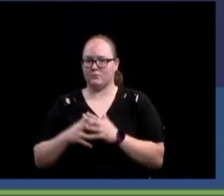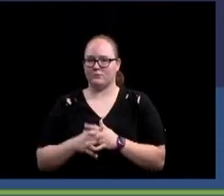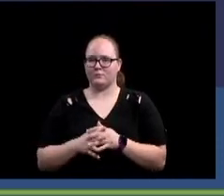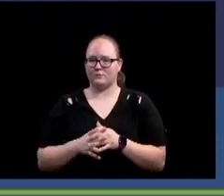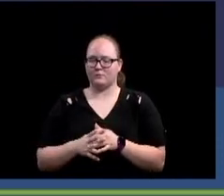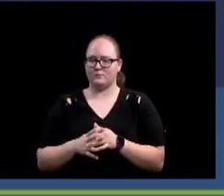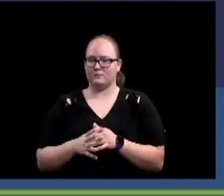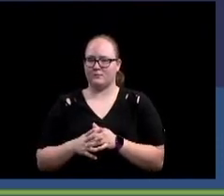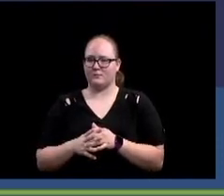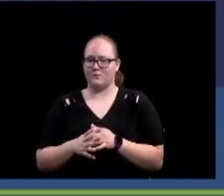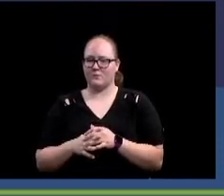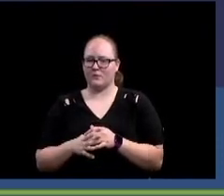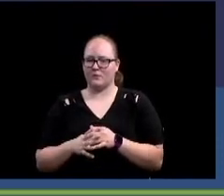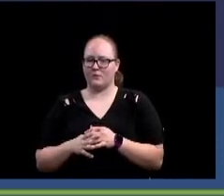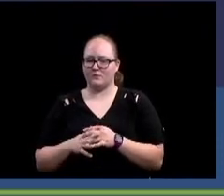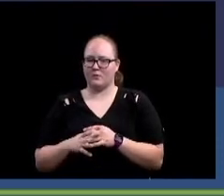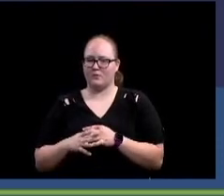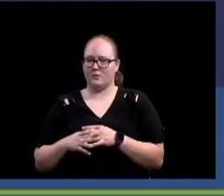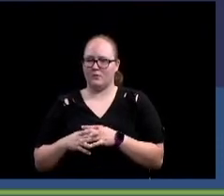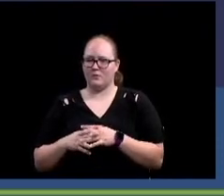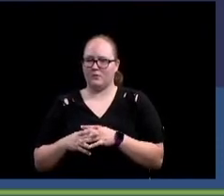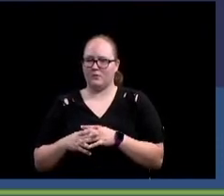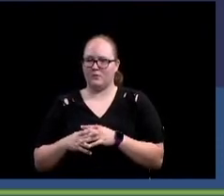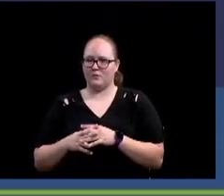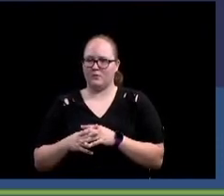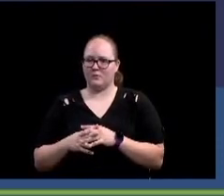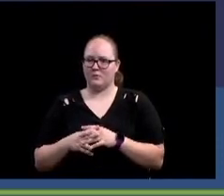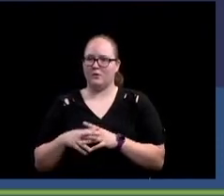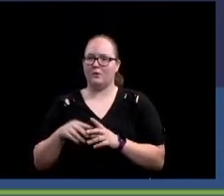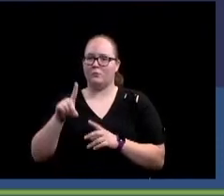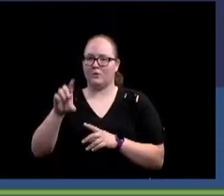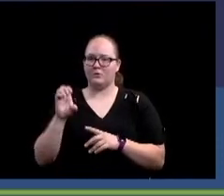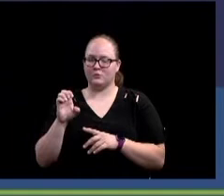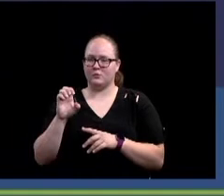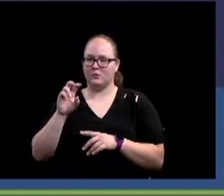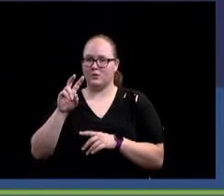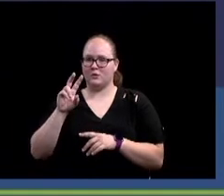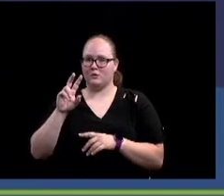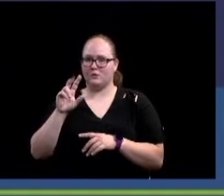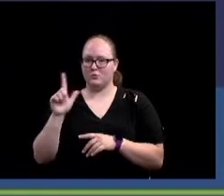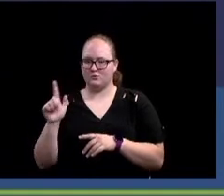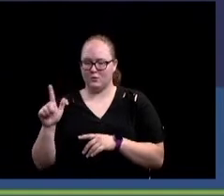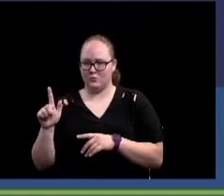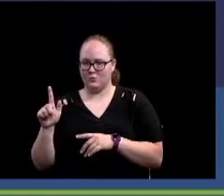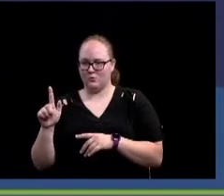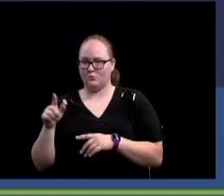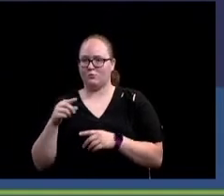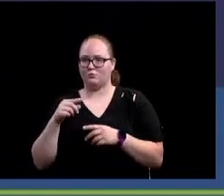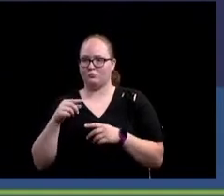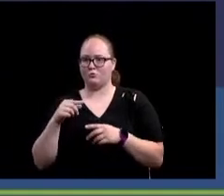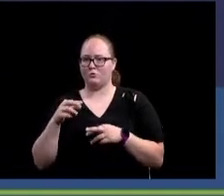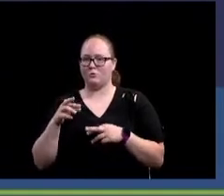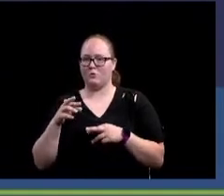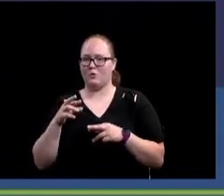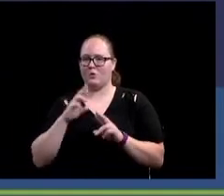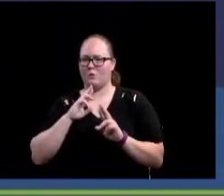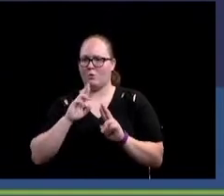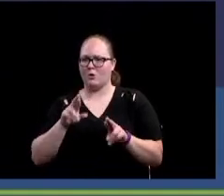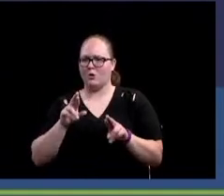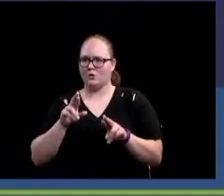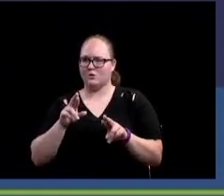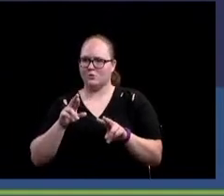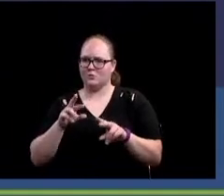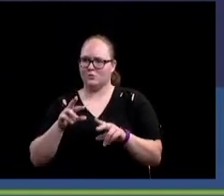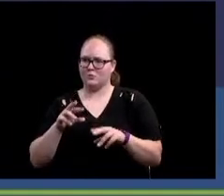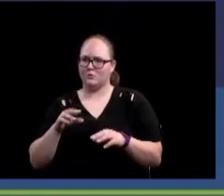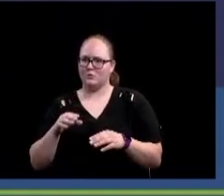are 121 general orders that combine policy and procedures that direct employees in the Waco Police Department. These general orders are in addition to